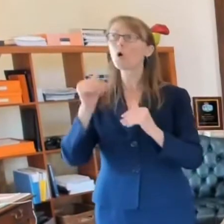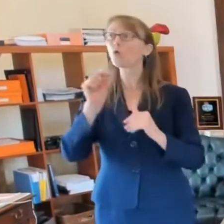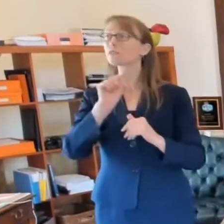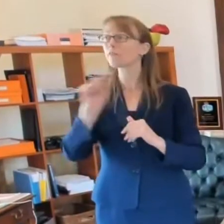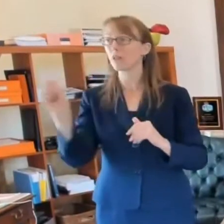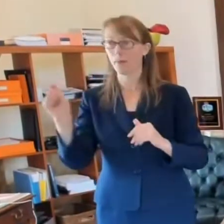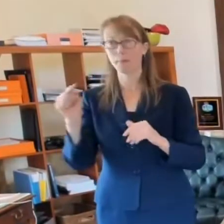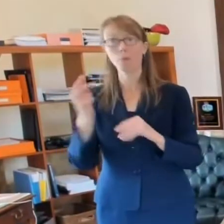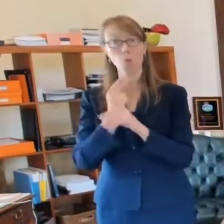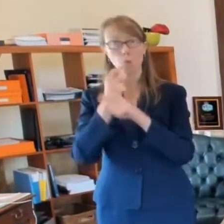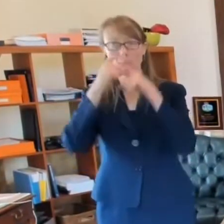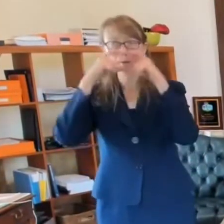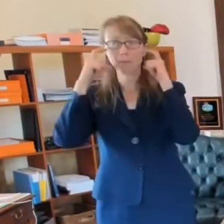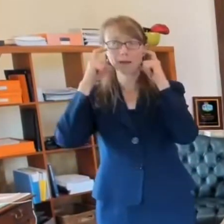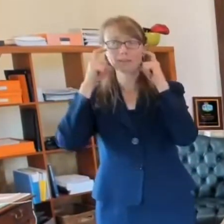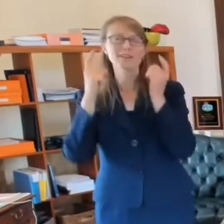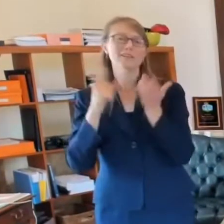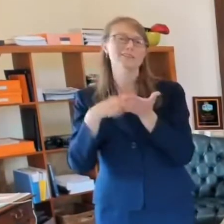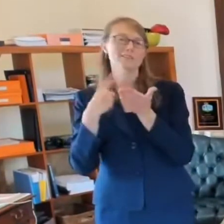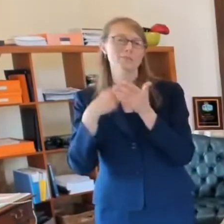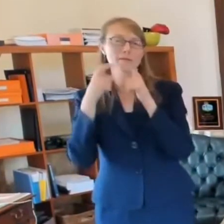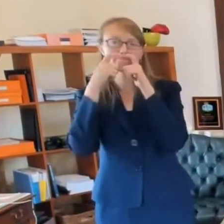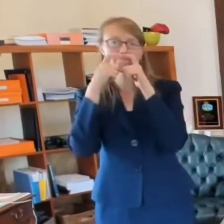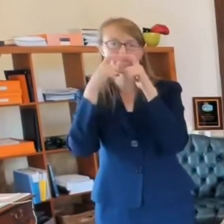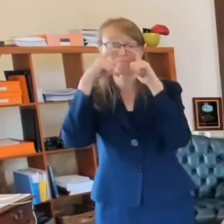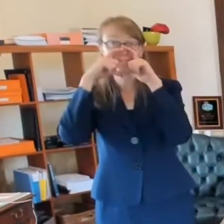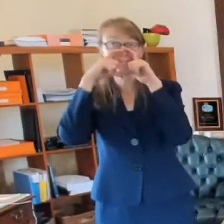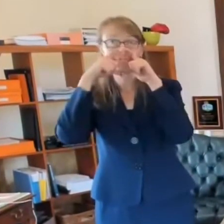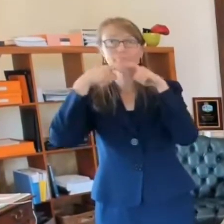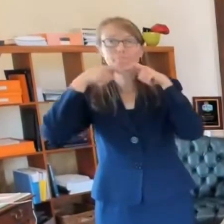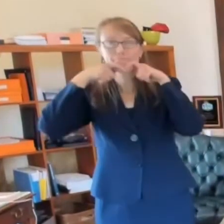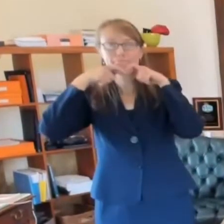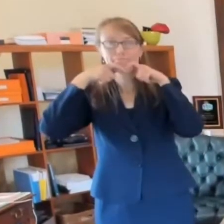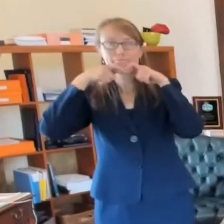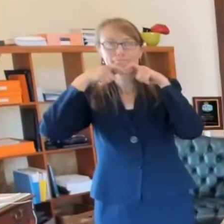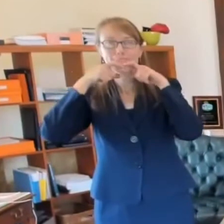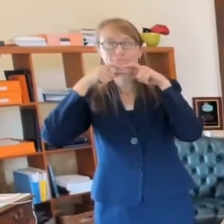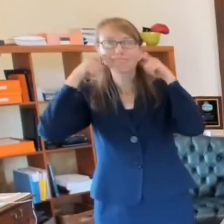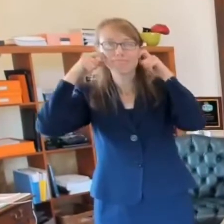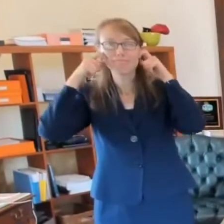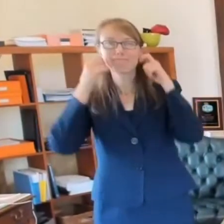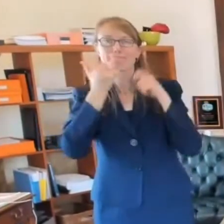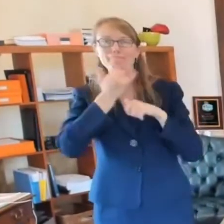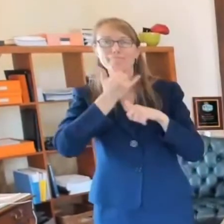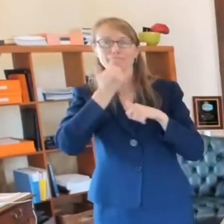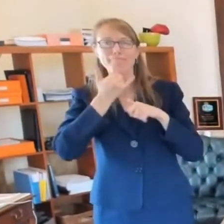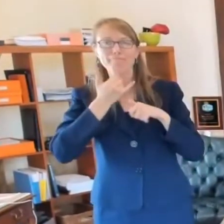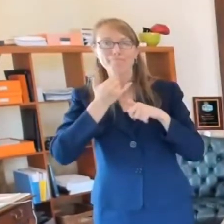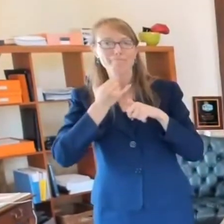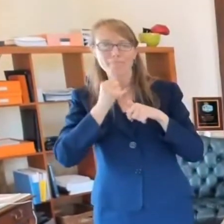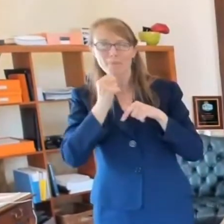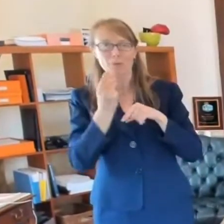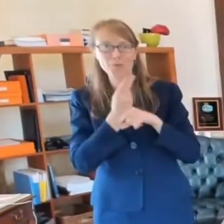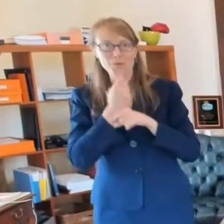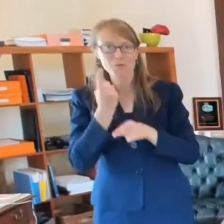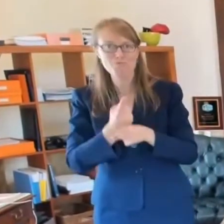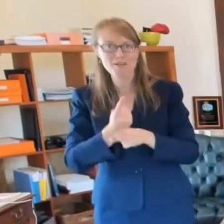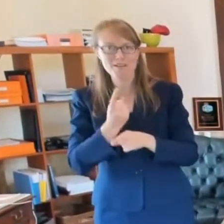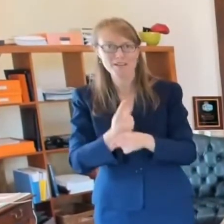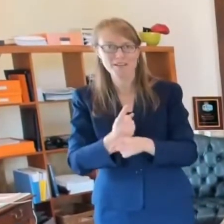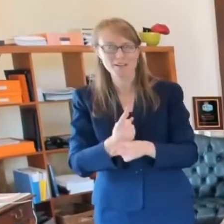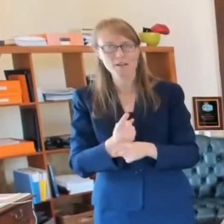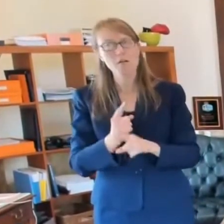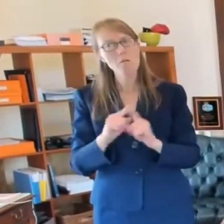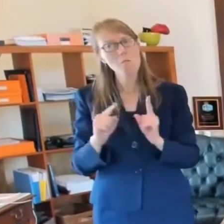Sometimes they're not, you know, they've got a chin strap on instead of their full mask. But I think most people